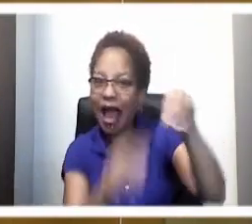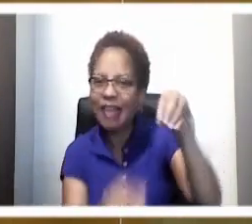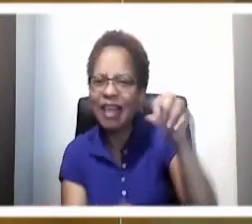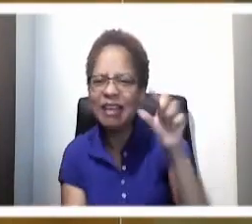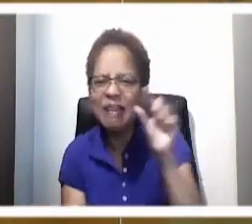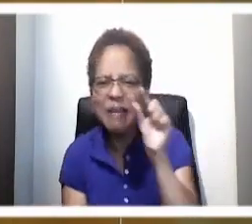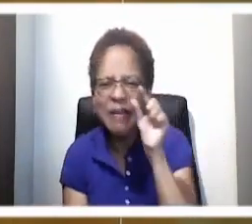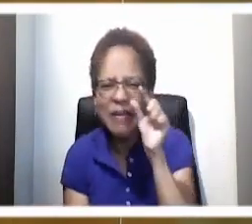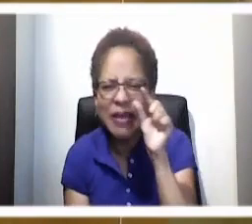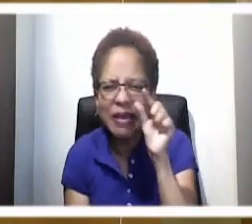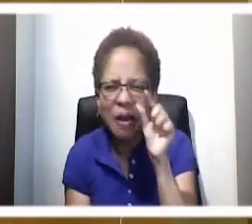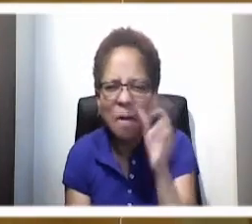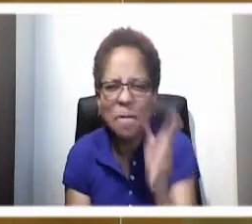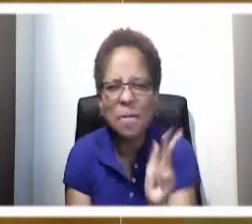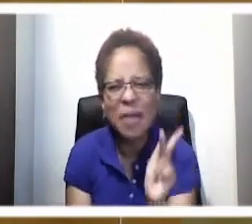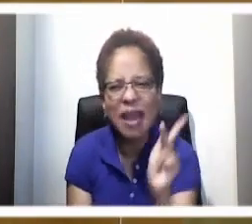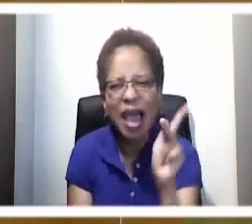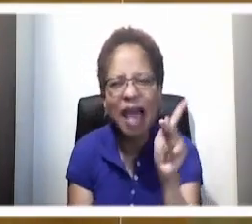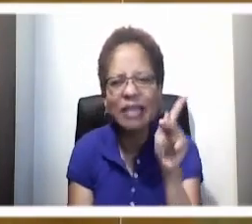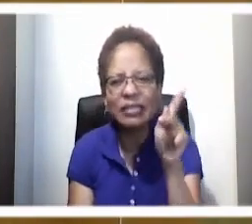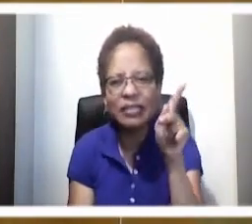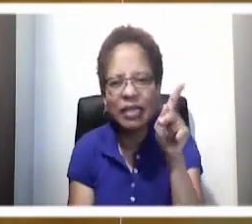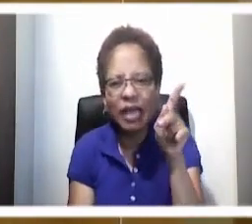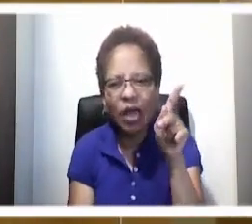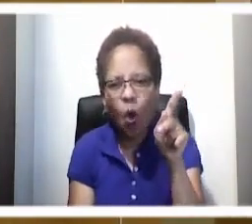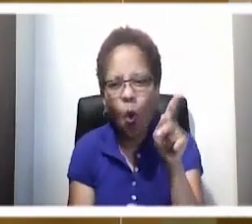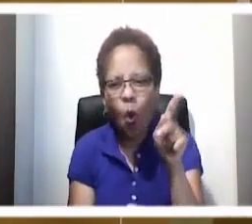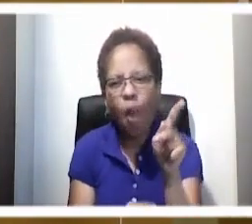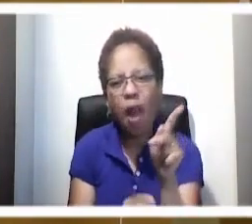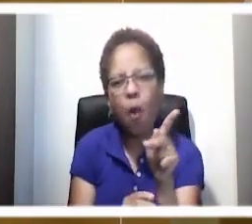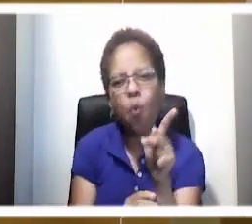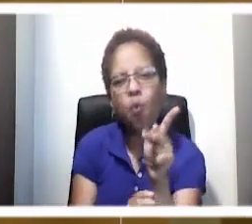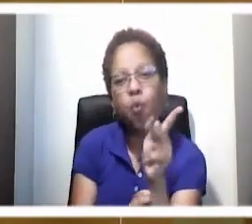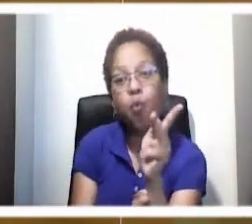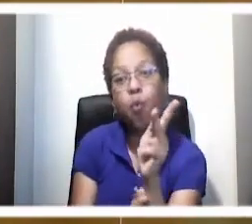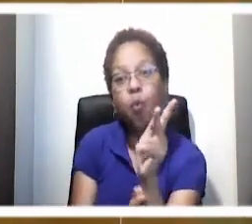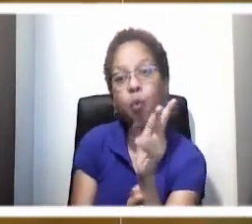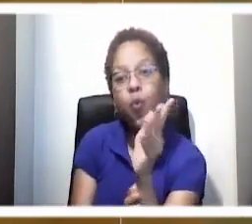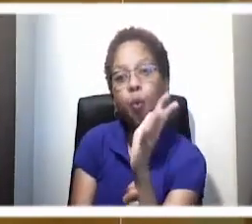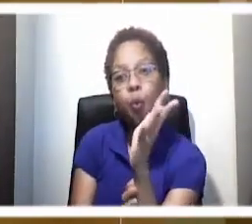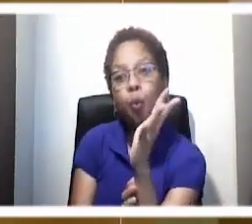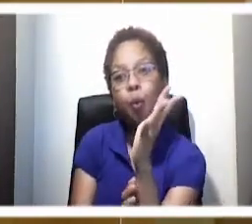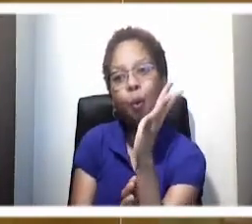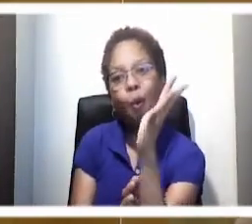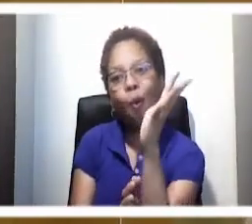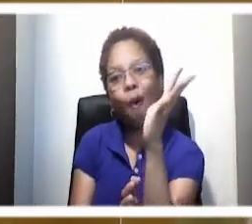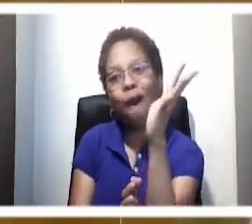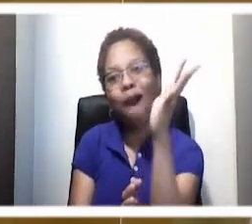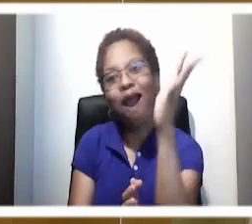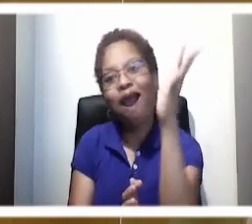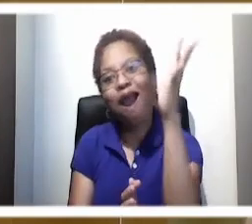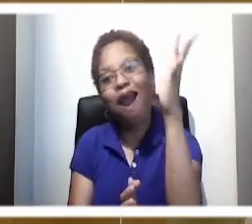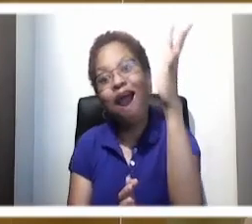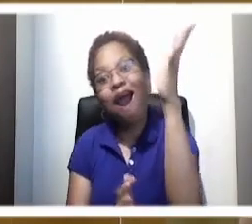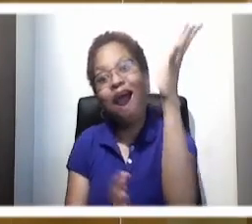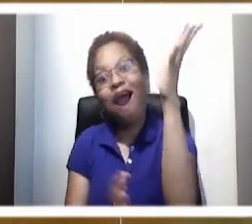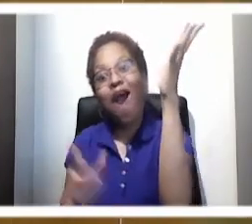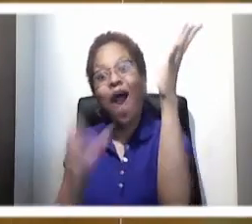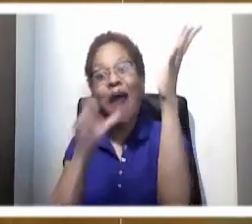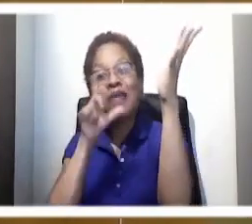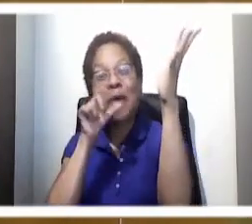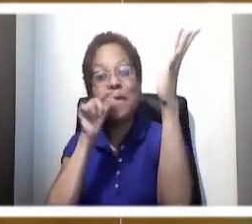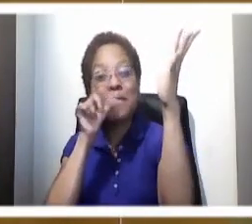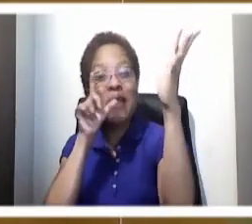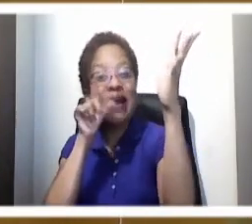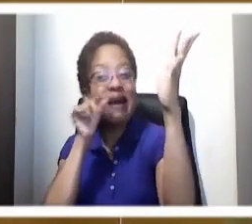will put out branches and bear fruits that birds will come,